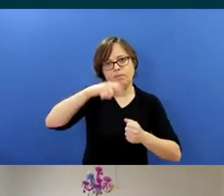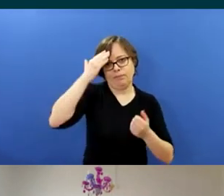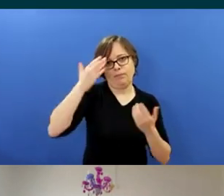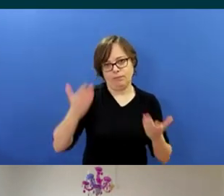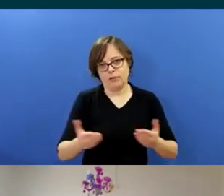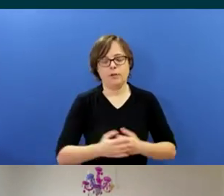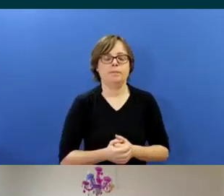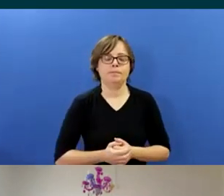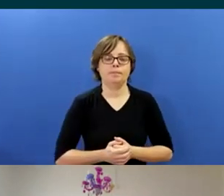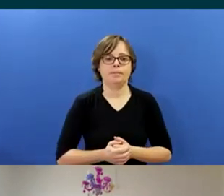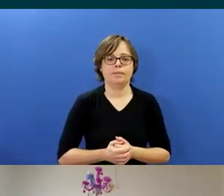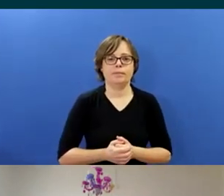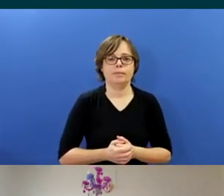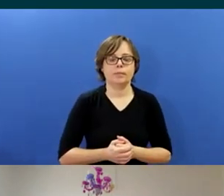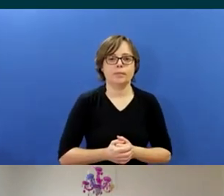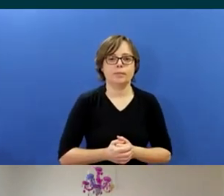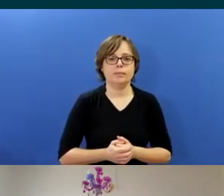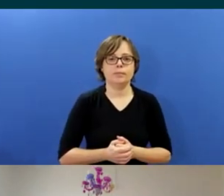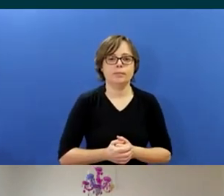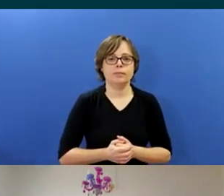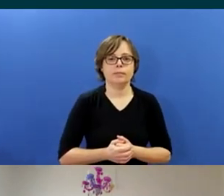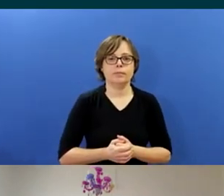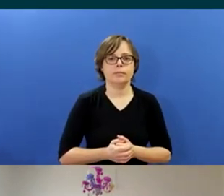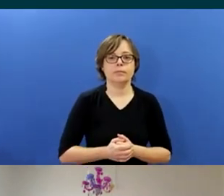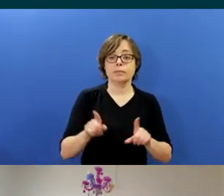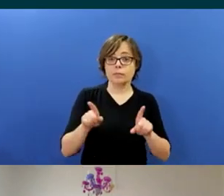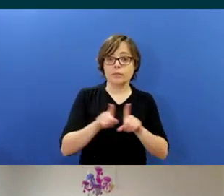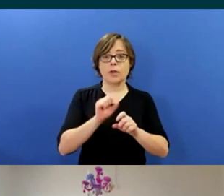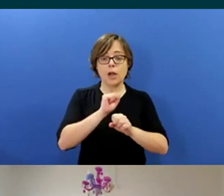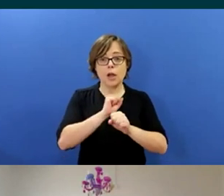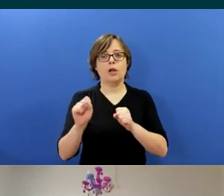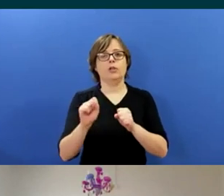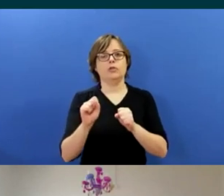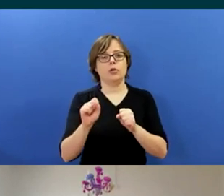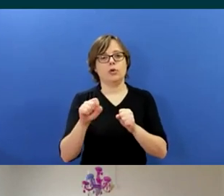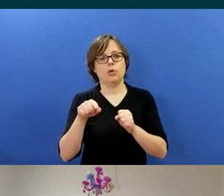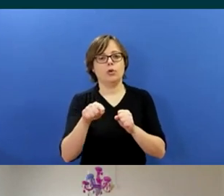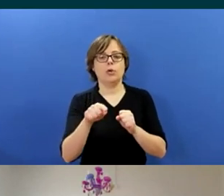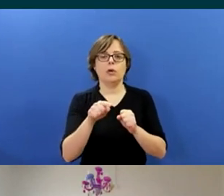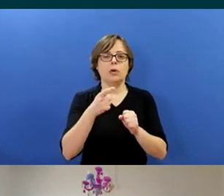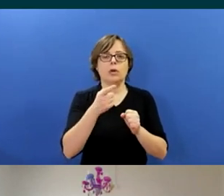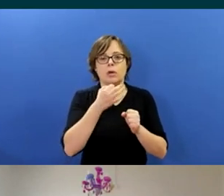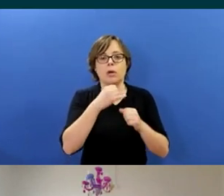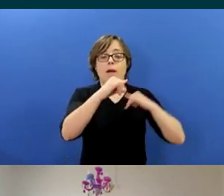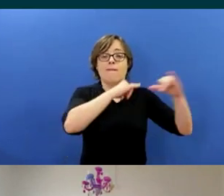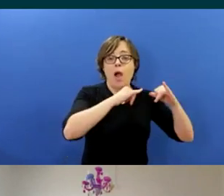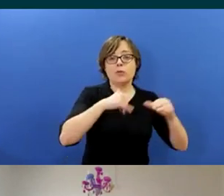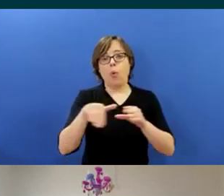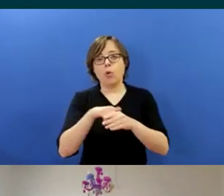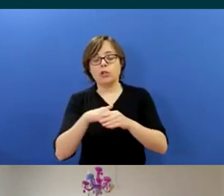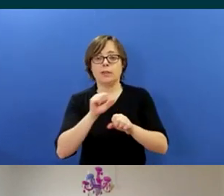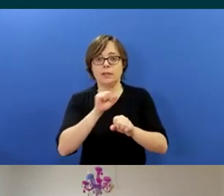have a question and answer between the citizens that have been working and the authorities. And then it guarantees